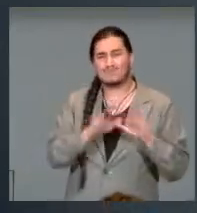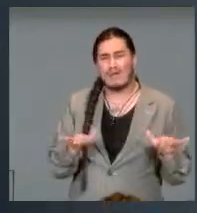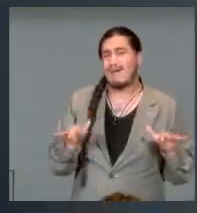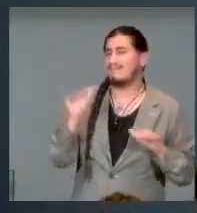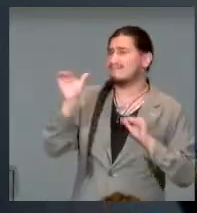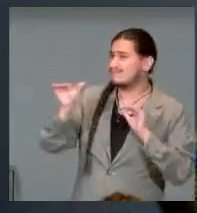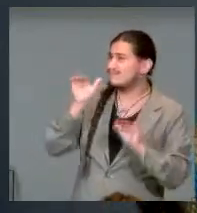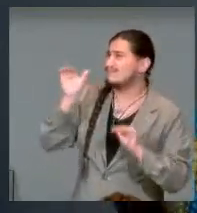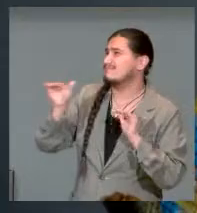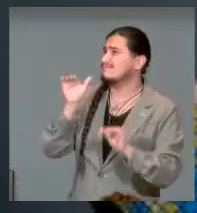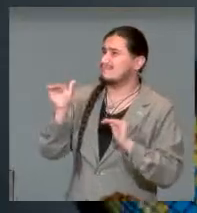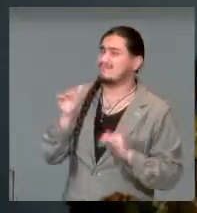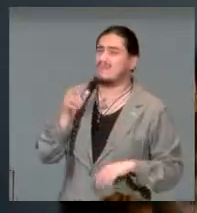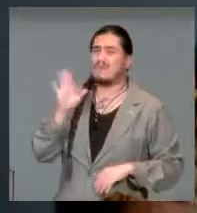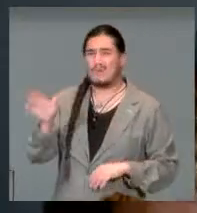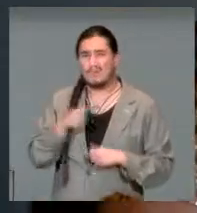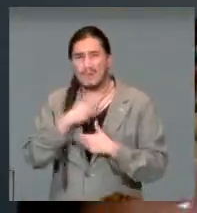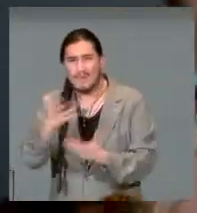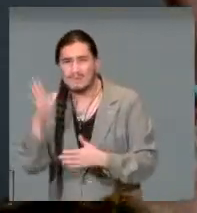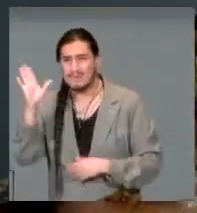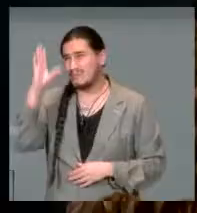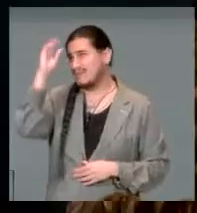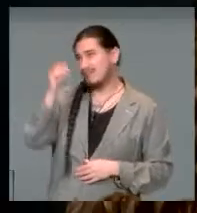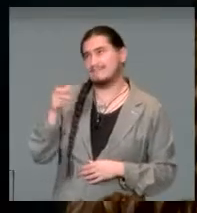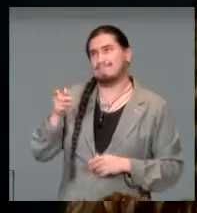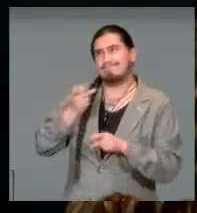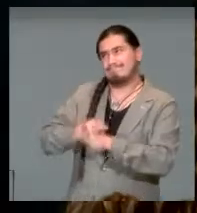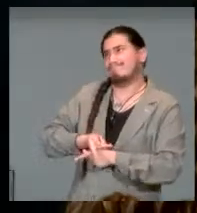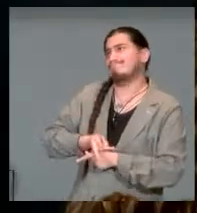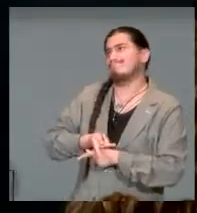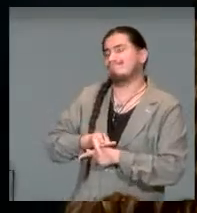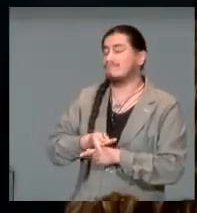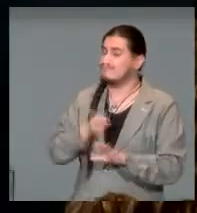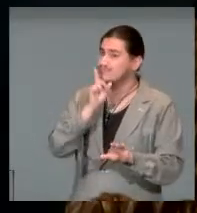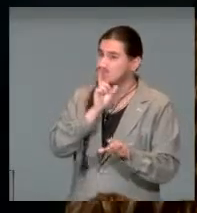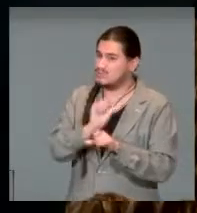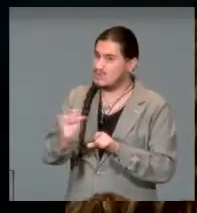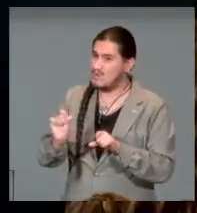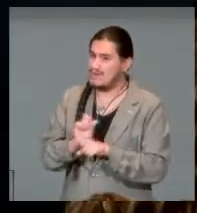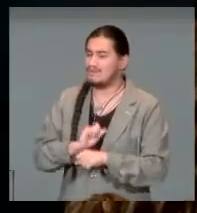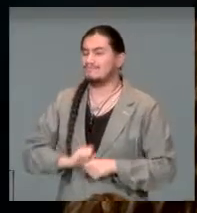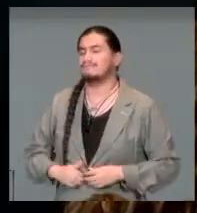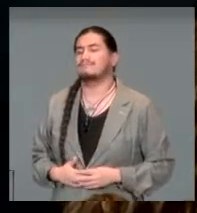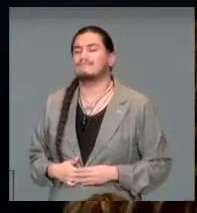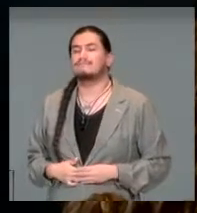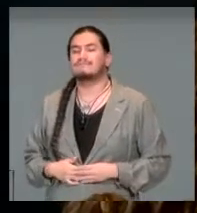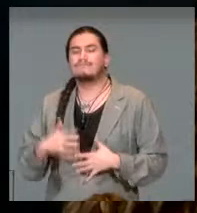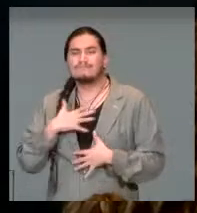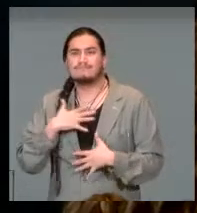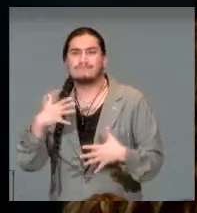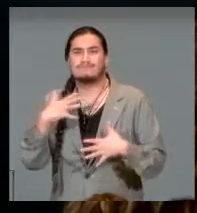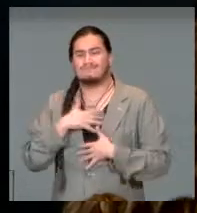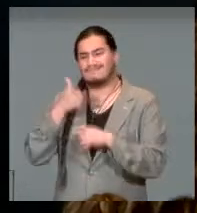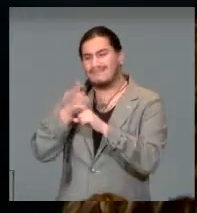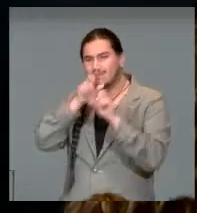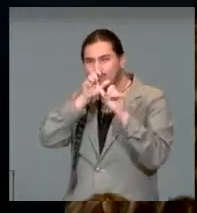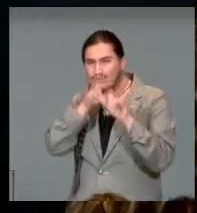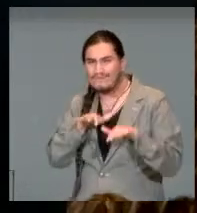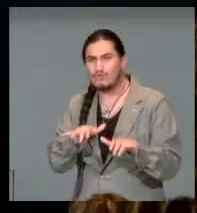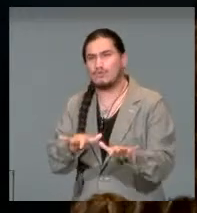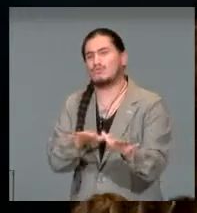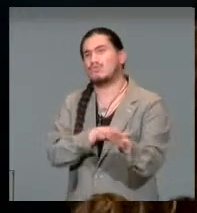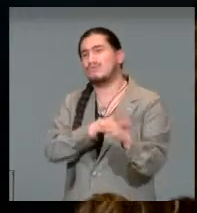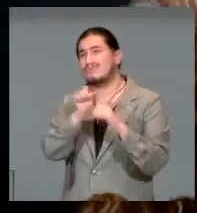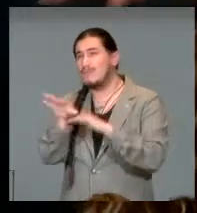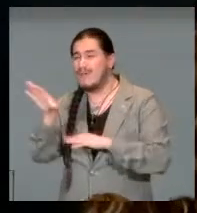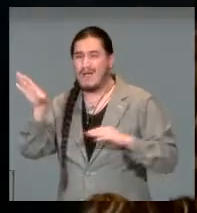and poems to yourself. True story. The breath is a river crashing to the mountainside